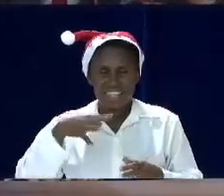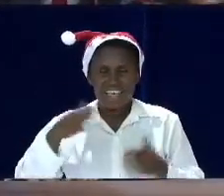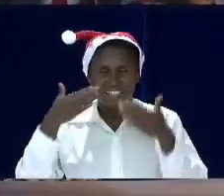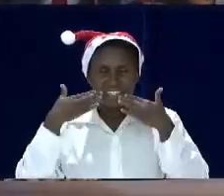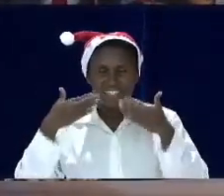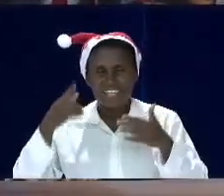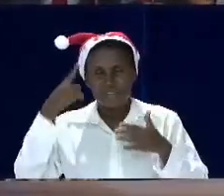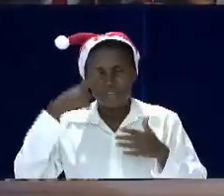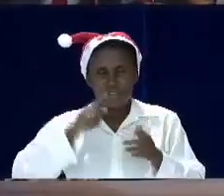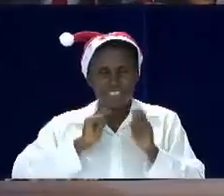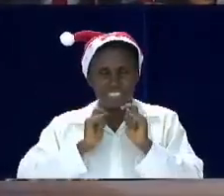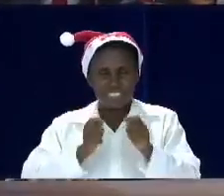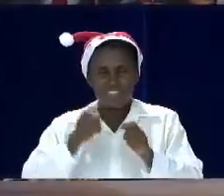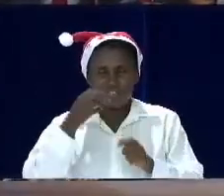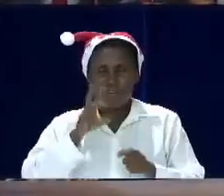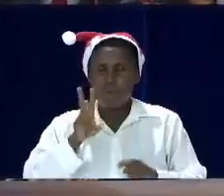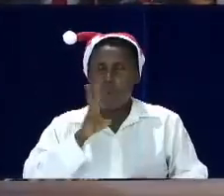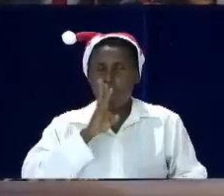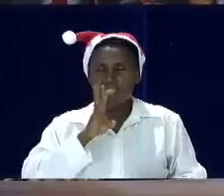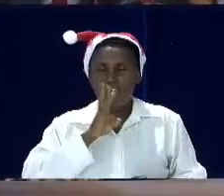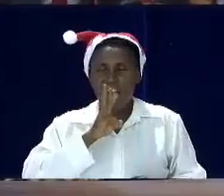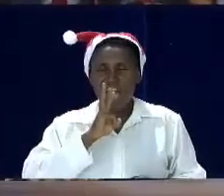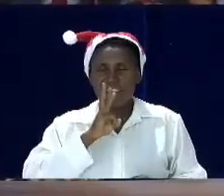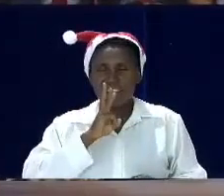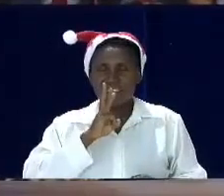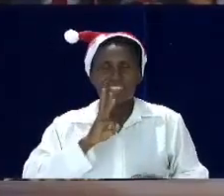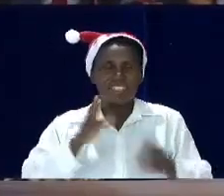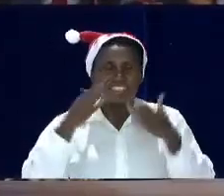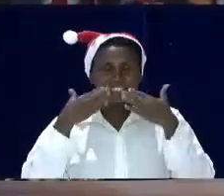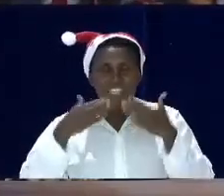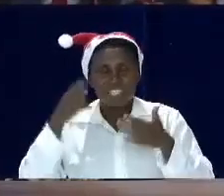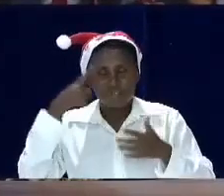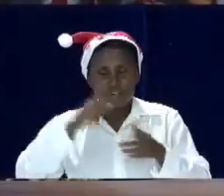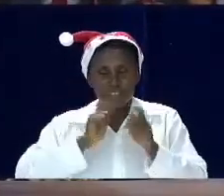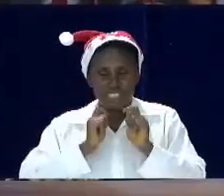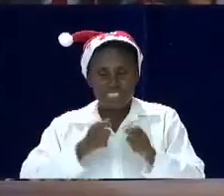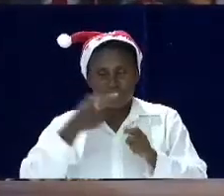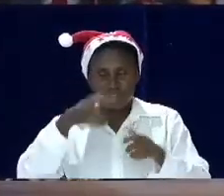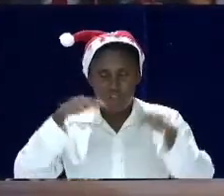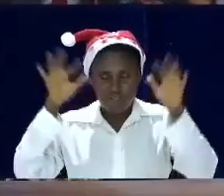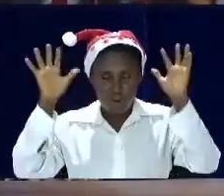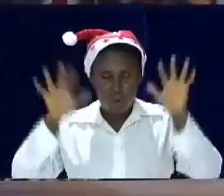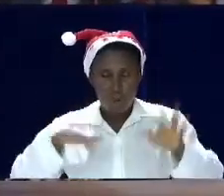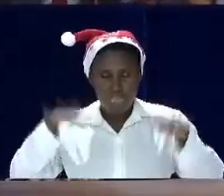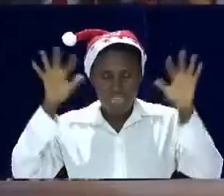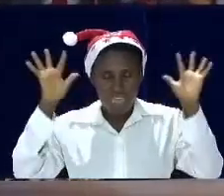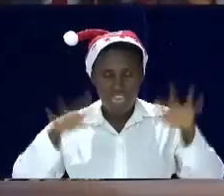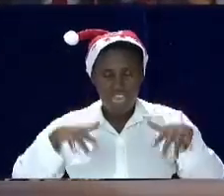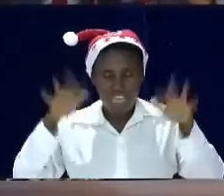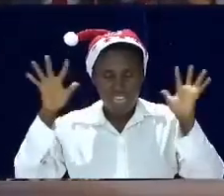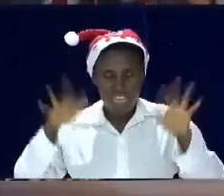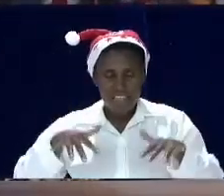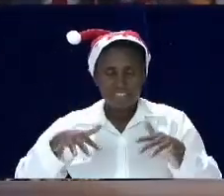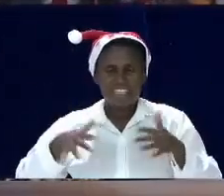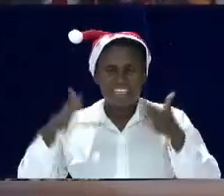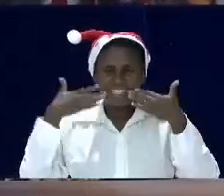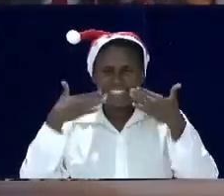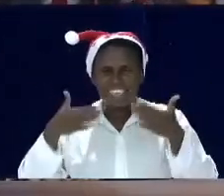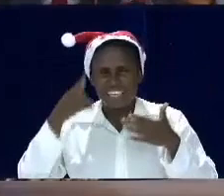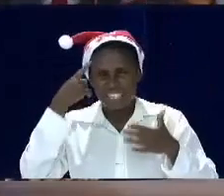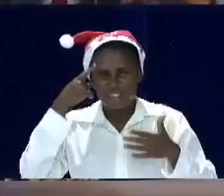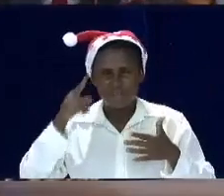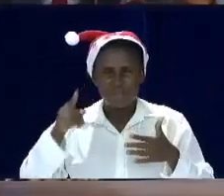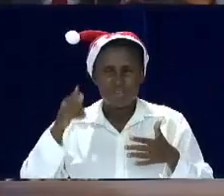Thank you for the gift of water. Thank you for the gift of rainfall. Thank you for the earth